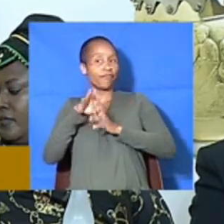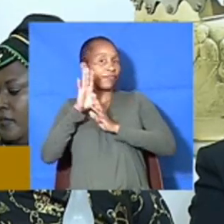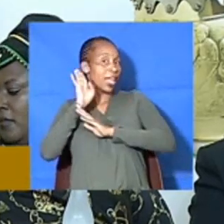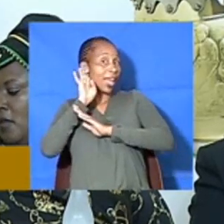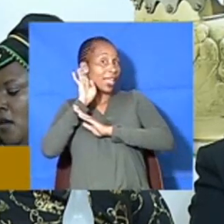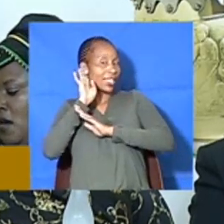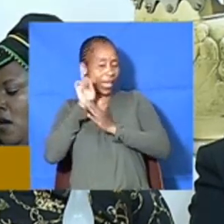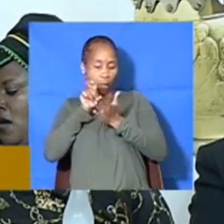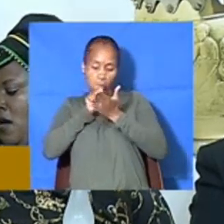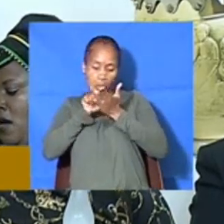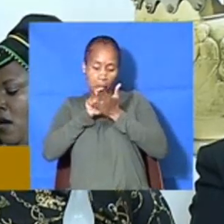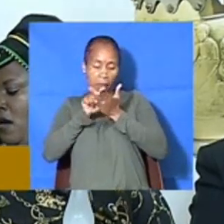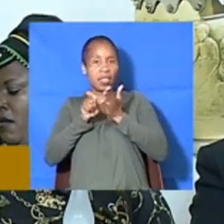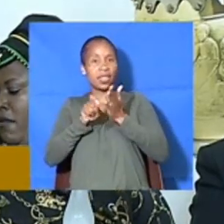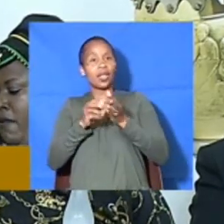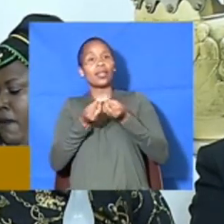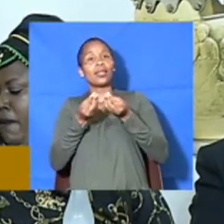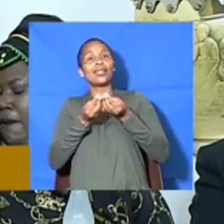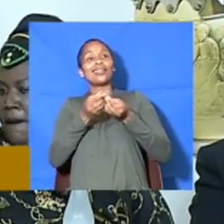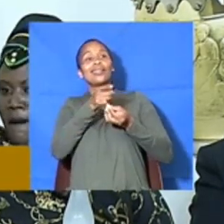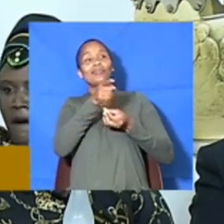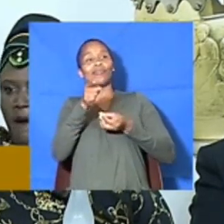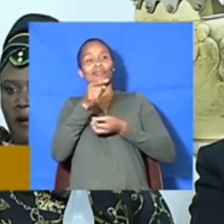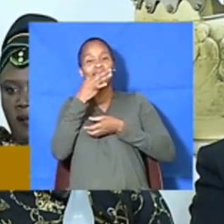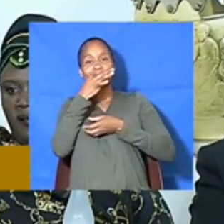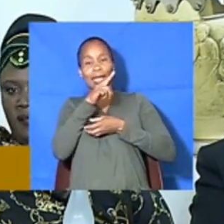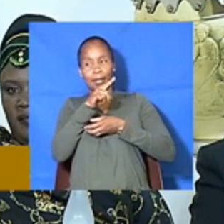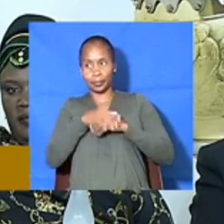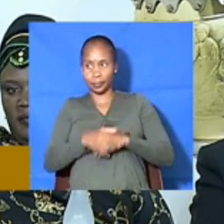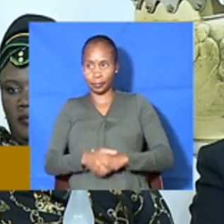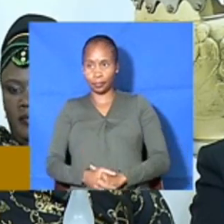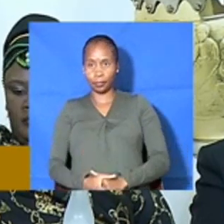doctor. So,